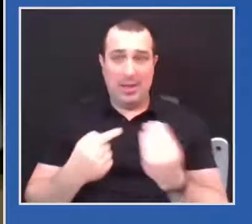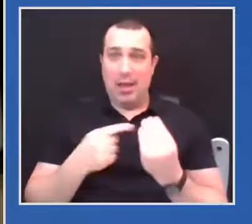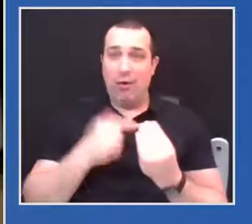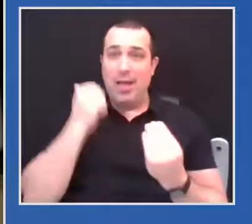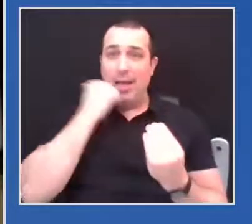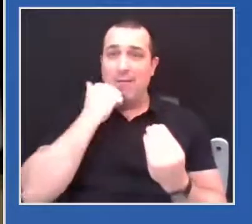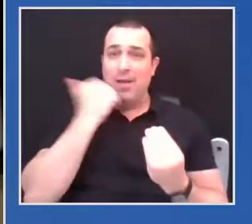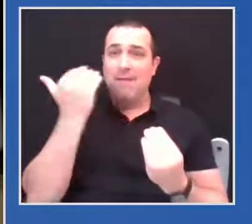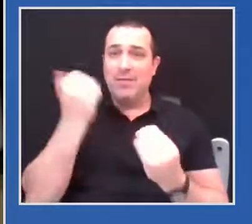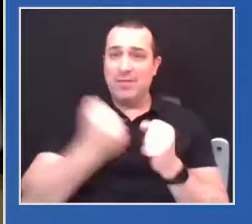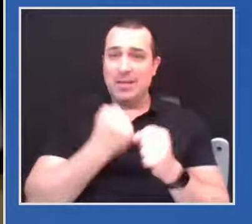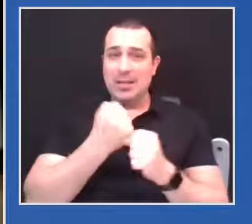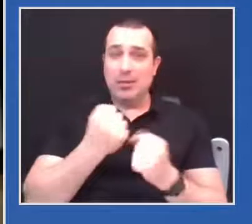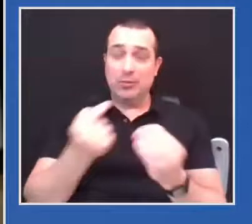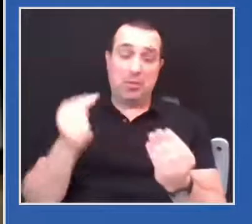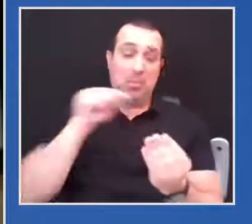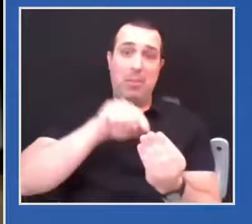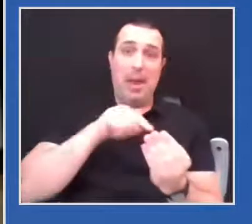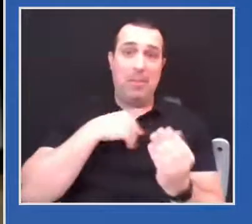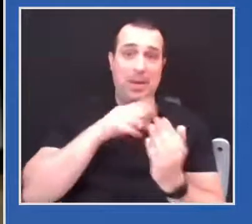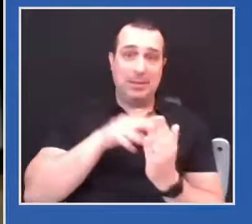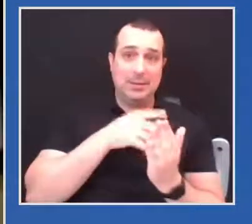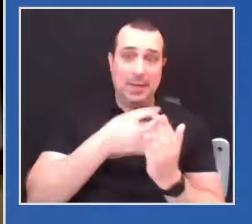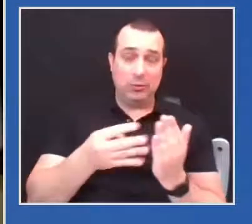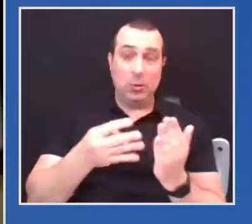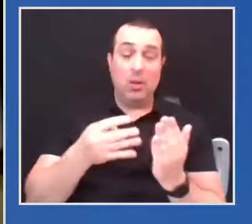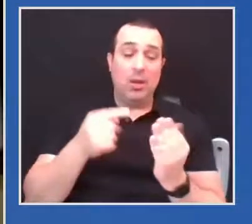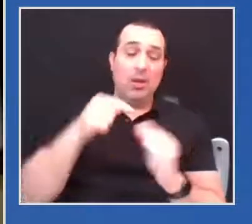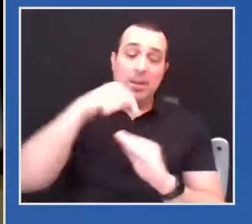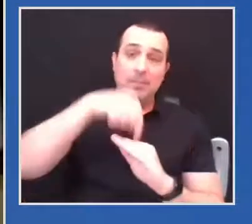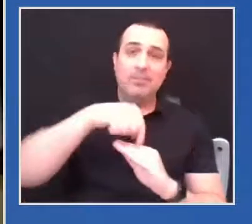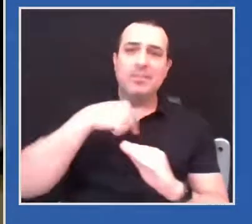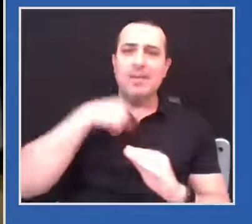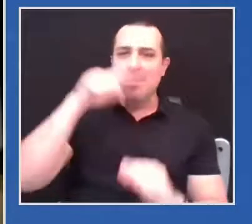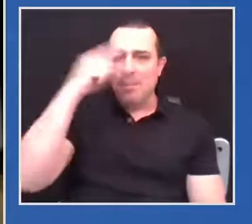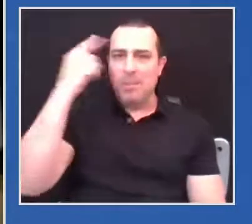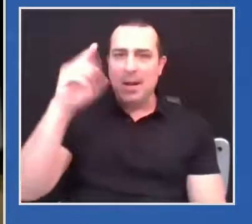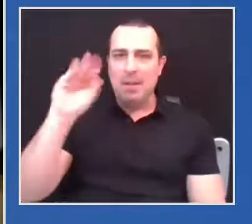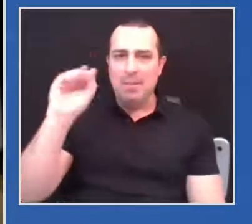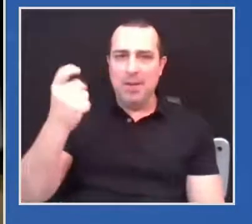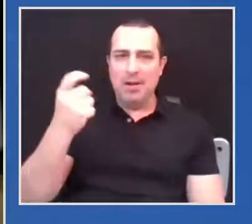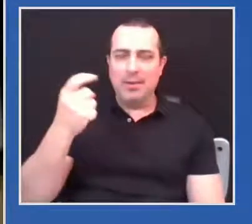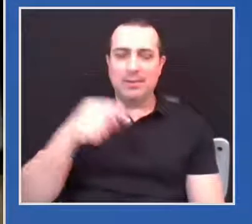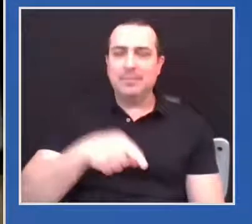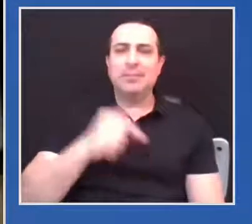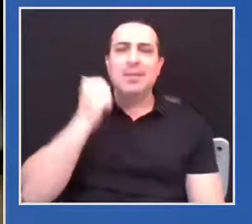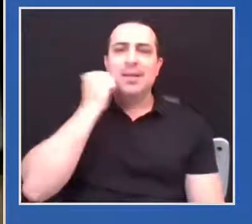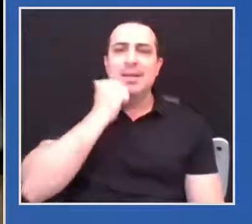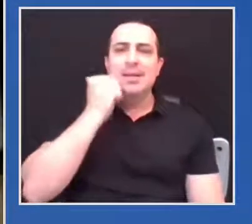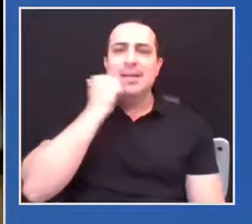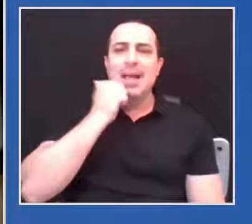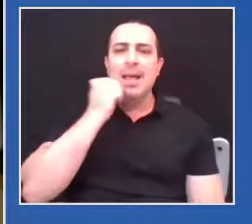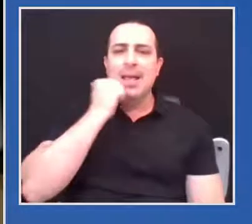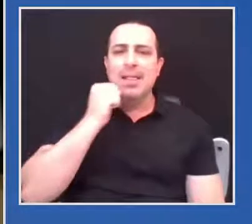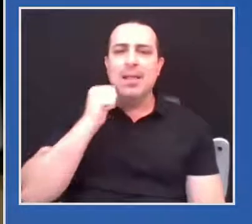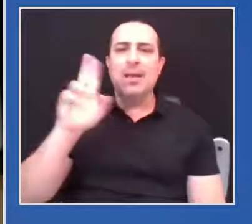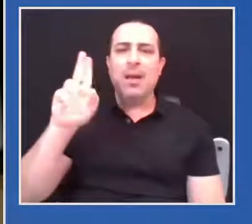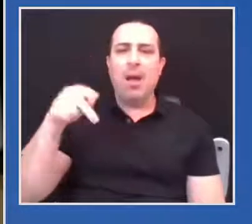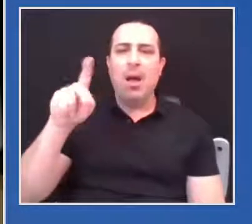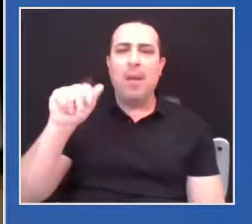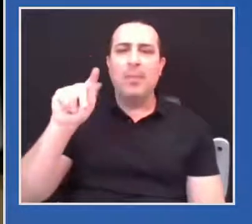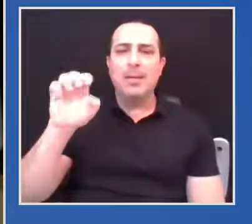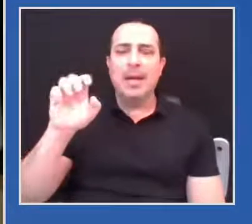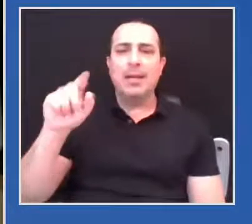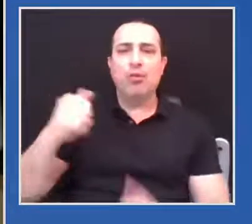schedule. In the back of the schedule, I have a black box. It says Daily Troop Update. The number of troops